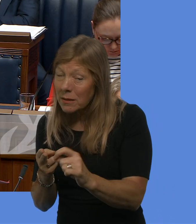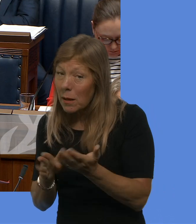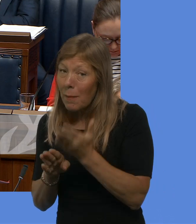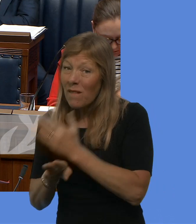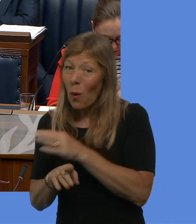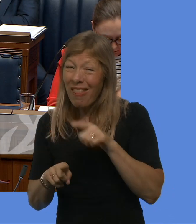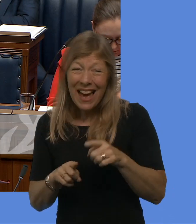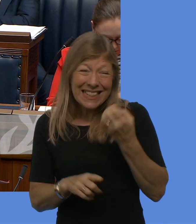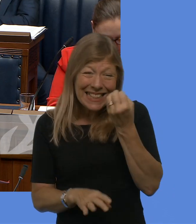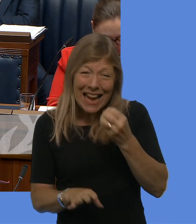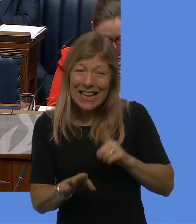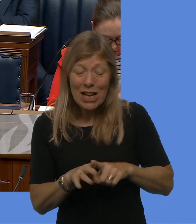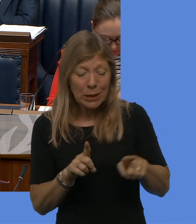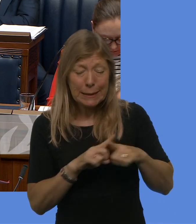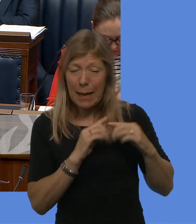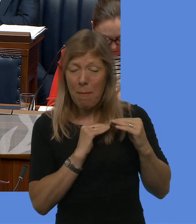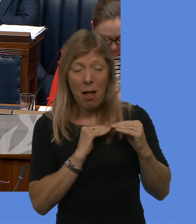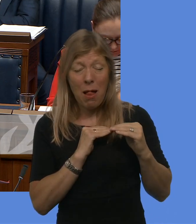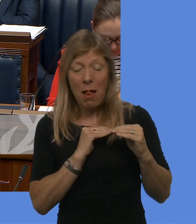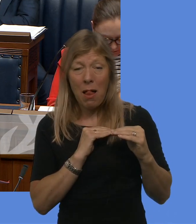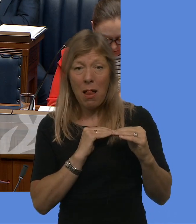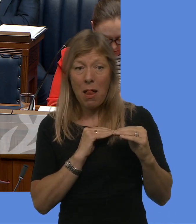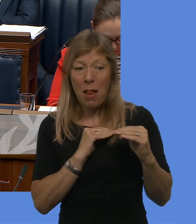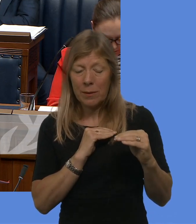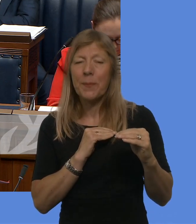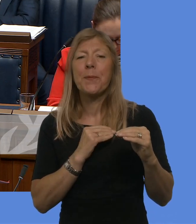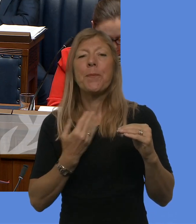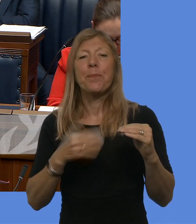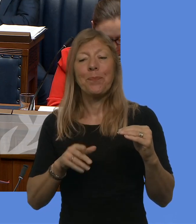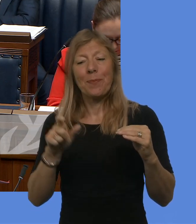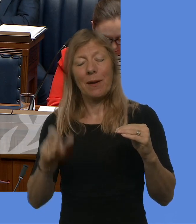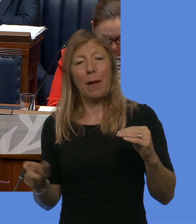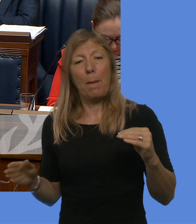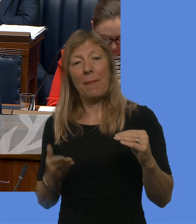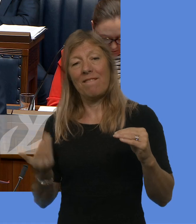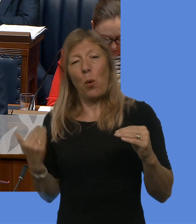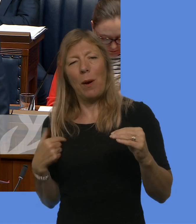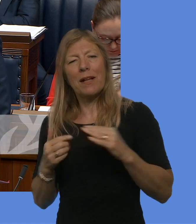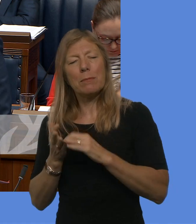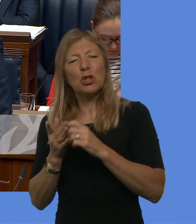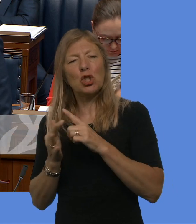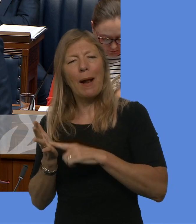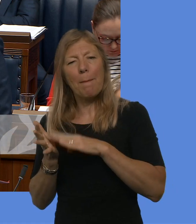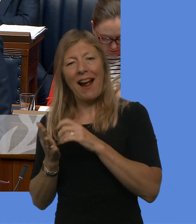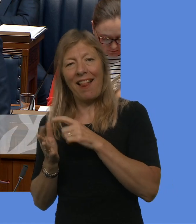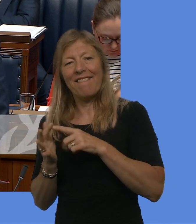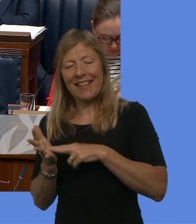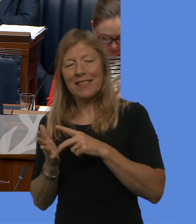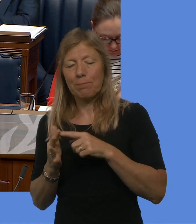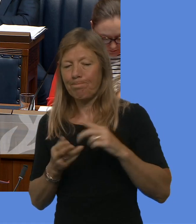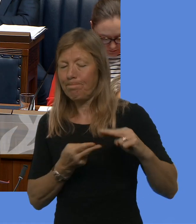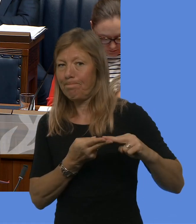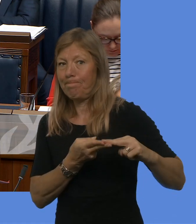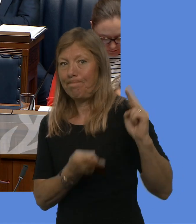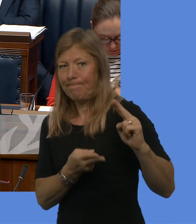a decade, and there had been no increase until my predecessor, Michelle McElveen, addressed the issue then.